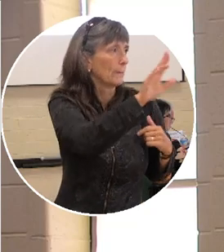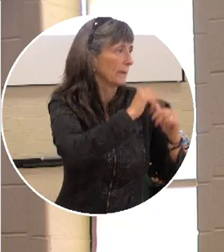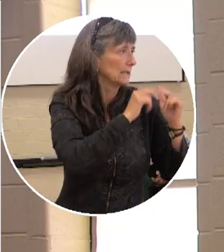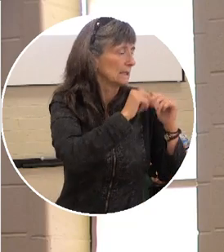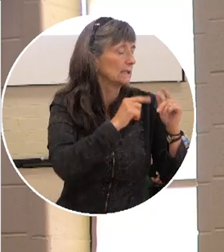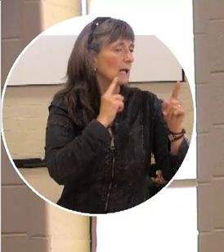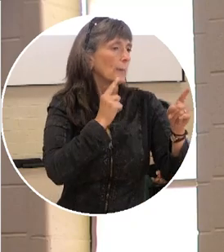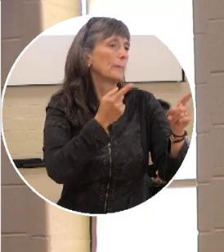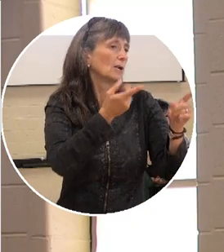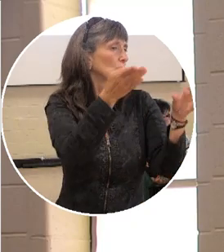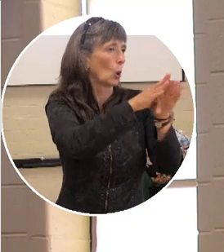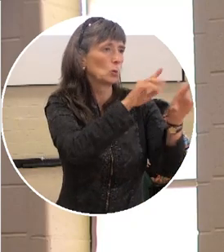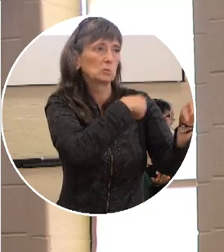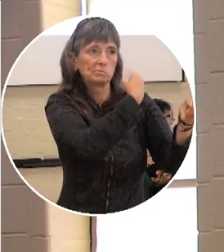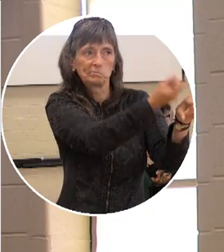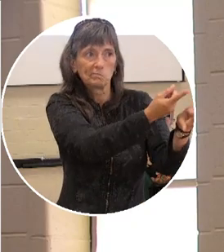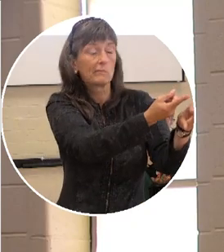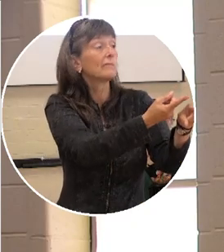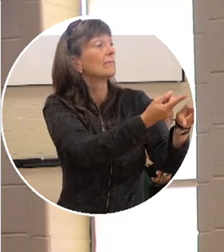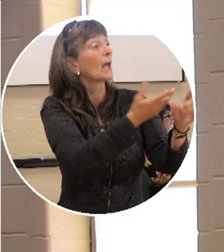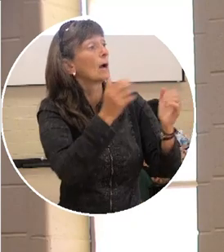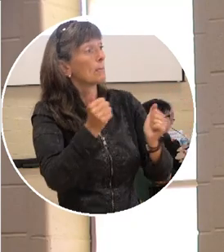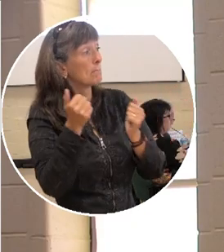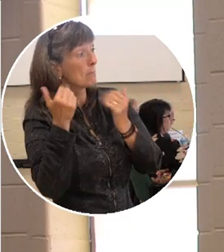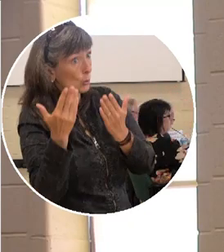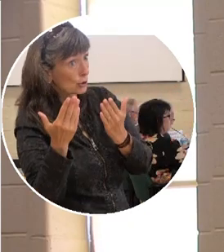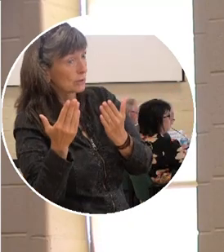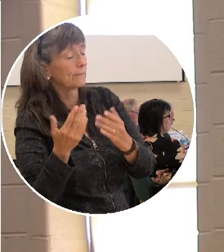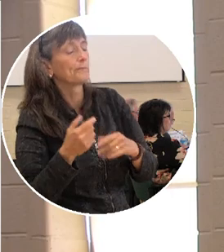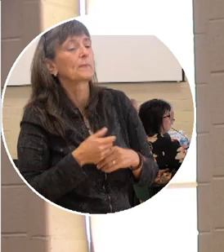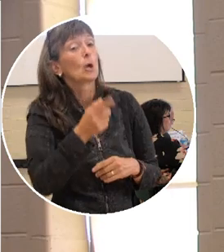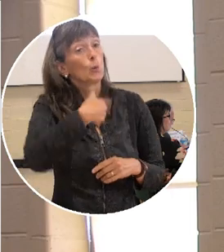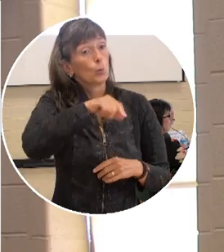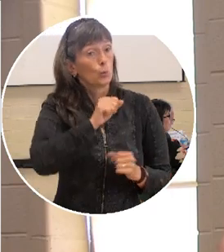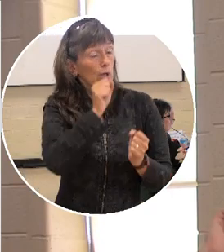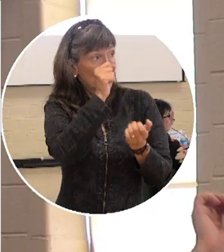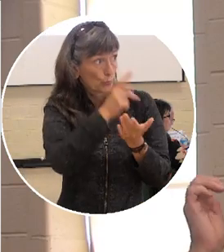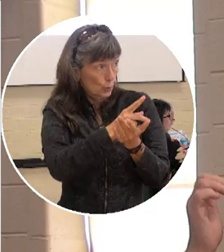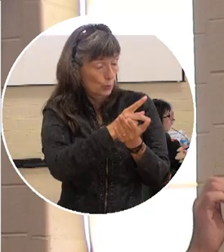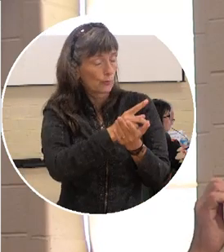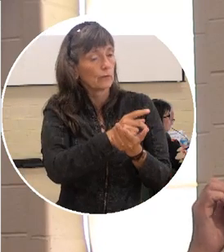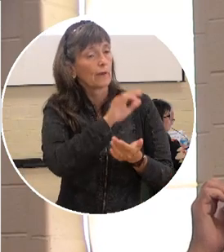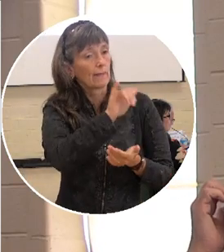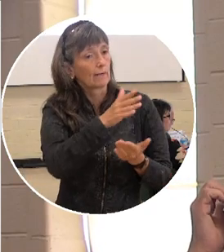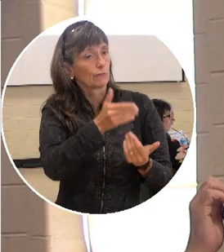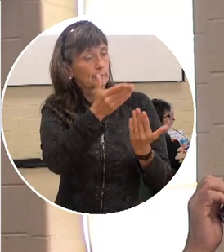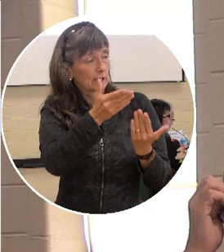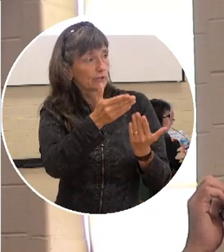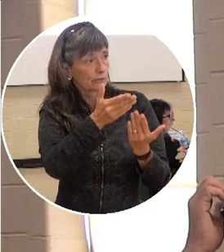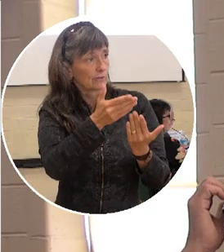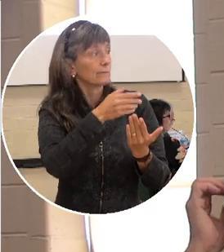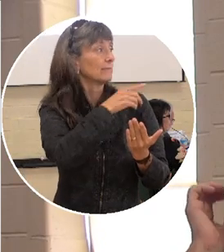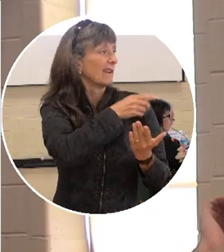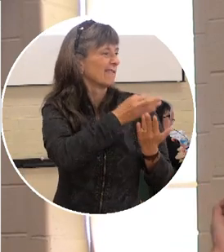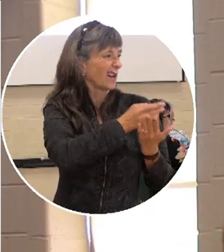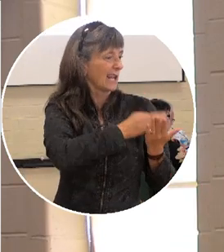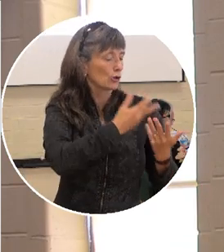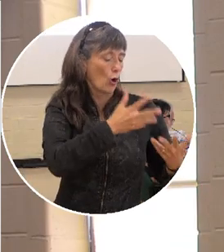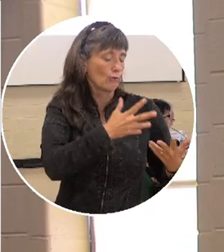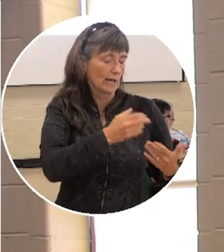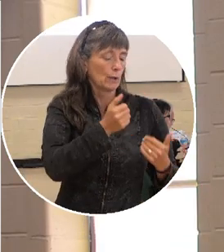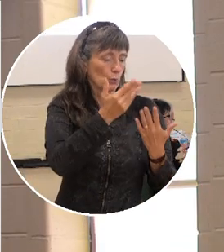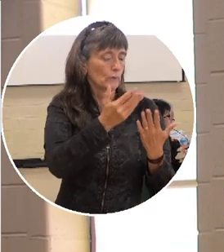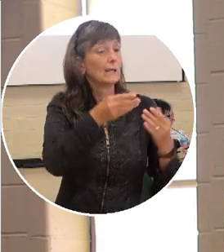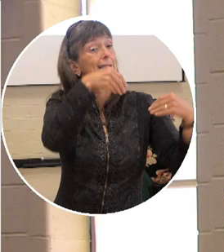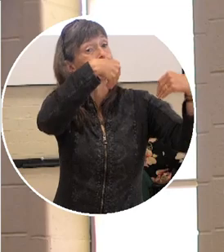like to move the following motion, that the board approve the recommendation of the Finance and Operations Committee to